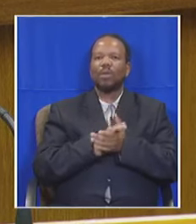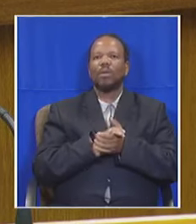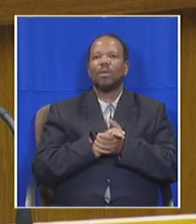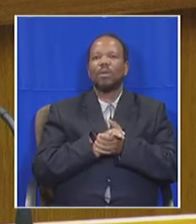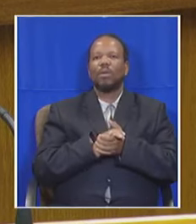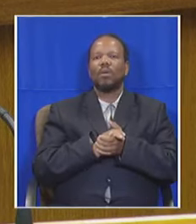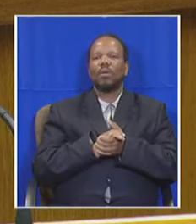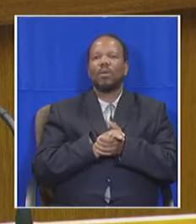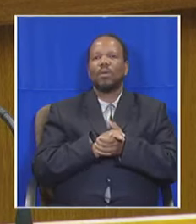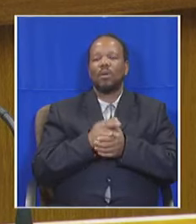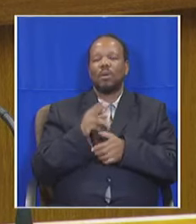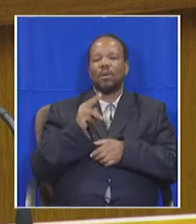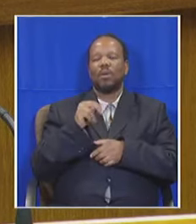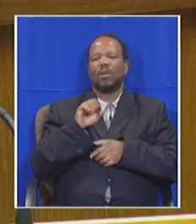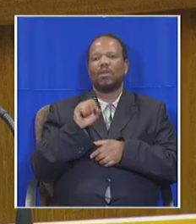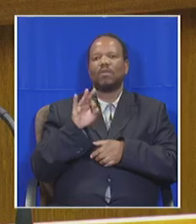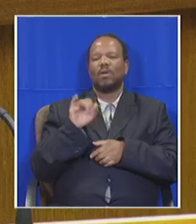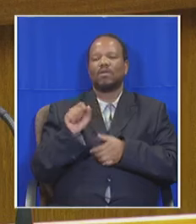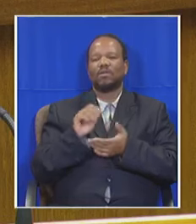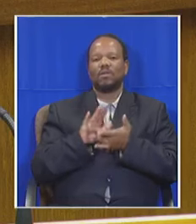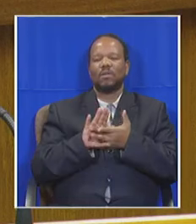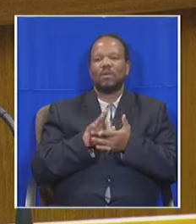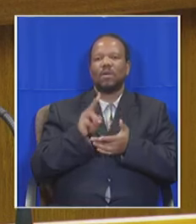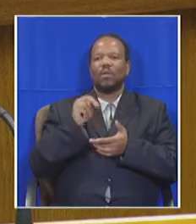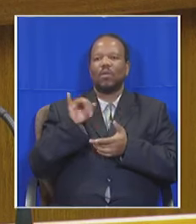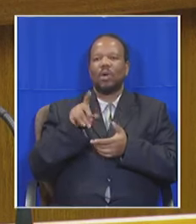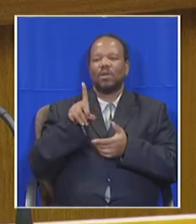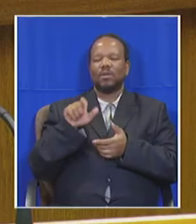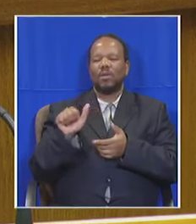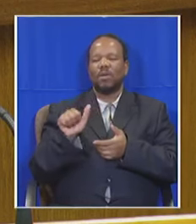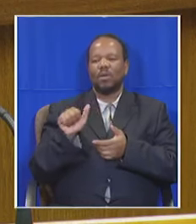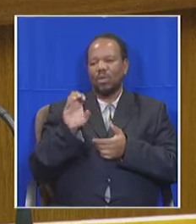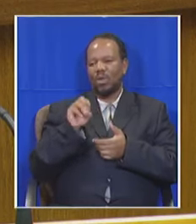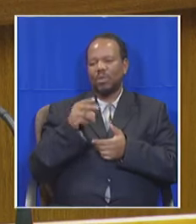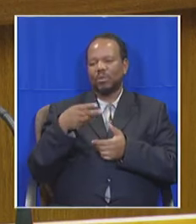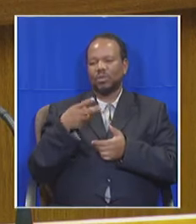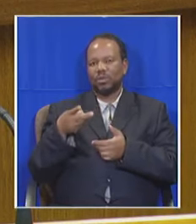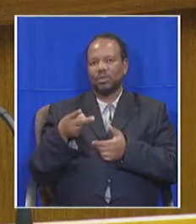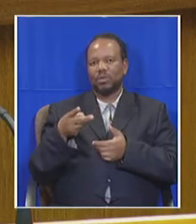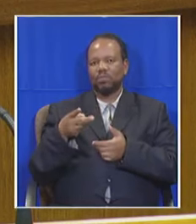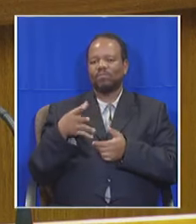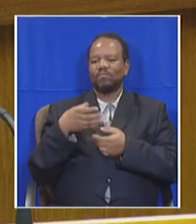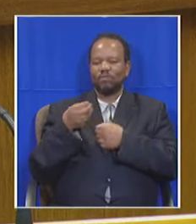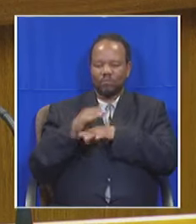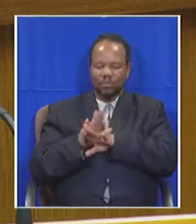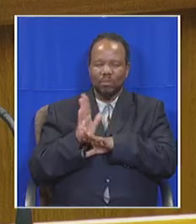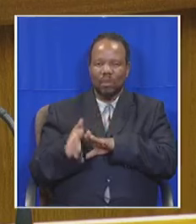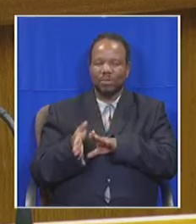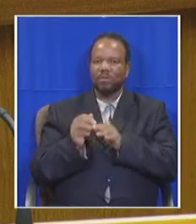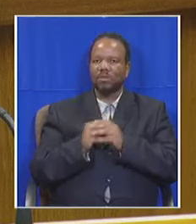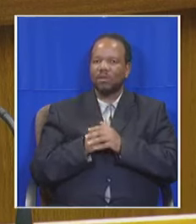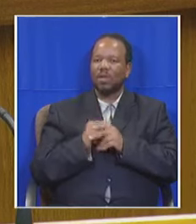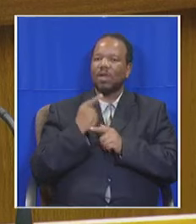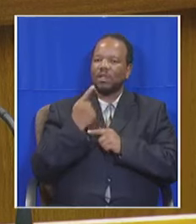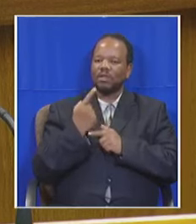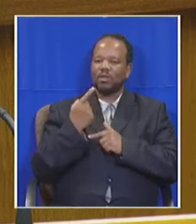NFRs and NYTA opportunities should be properly implemented, and corrupt individuals